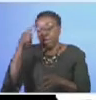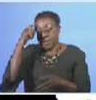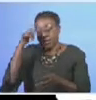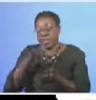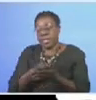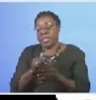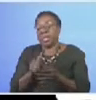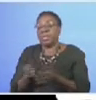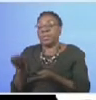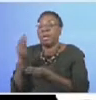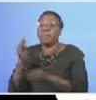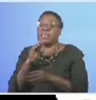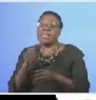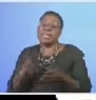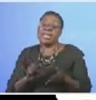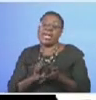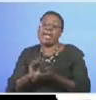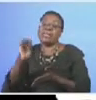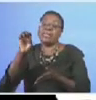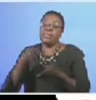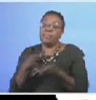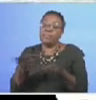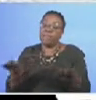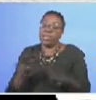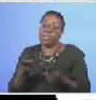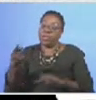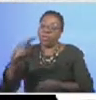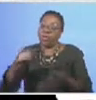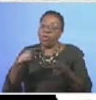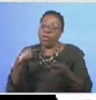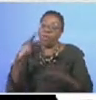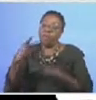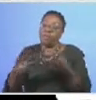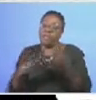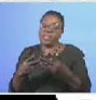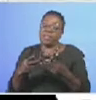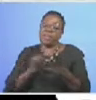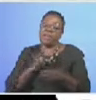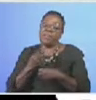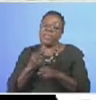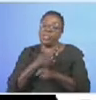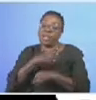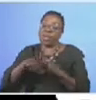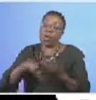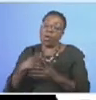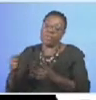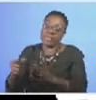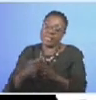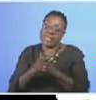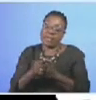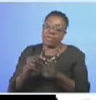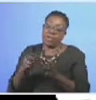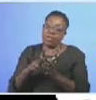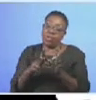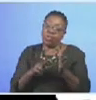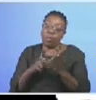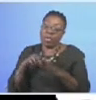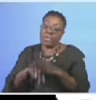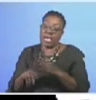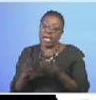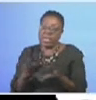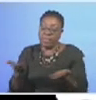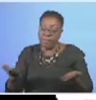is an excellent product, and I think that we should just ensure that all of the safety protocols are in place. I know a lot of people are going through so